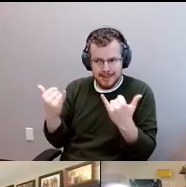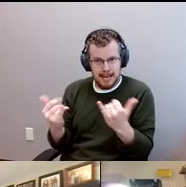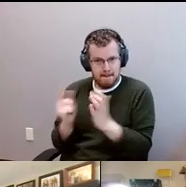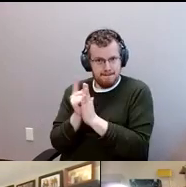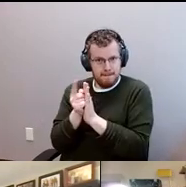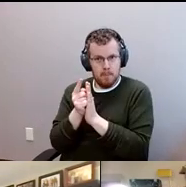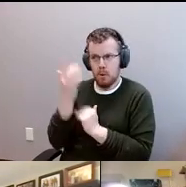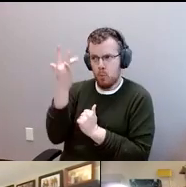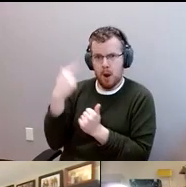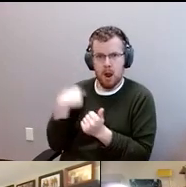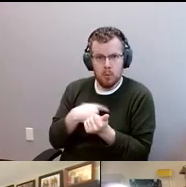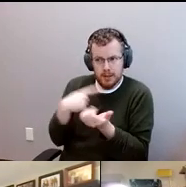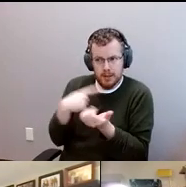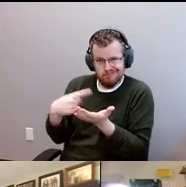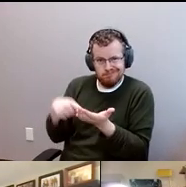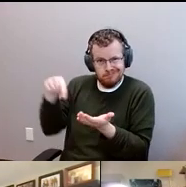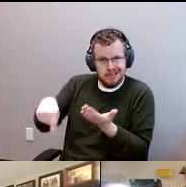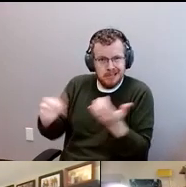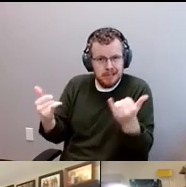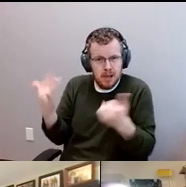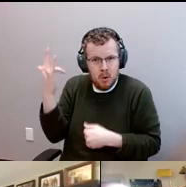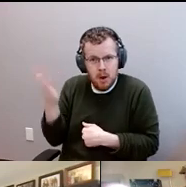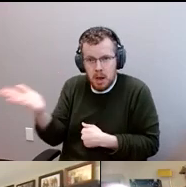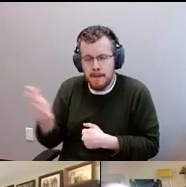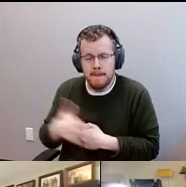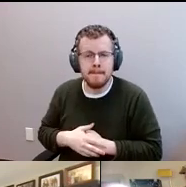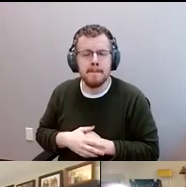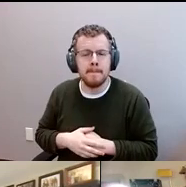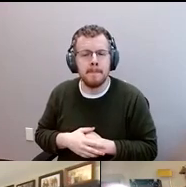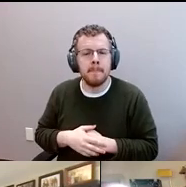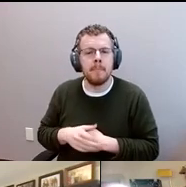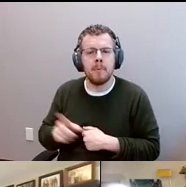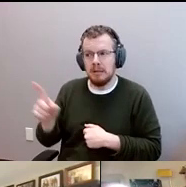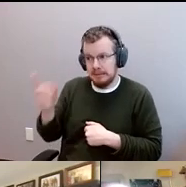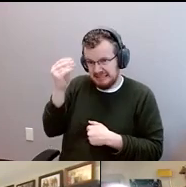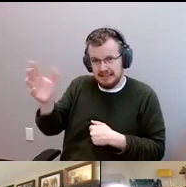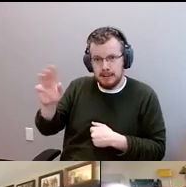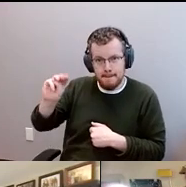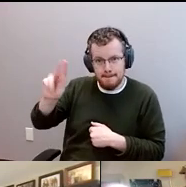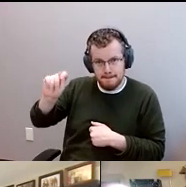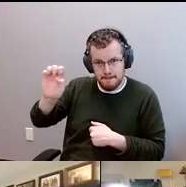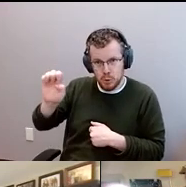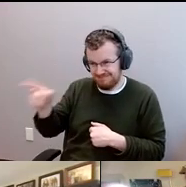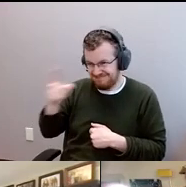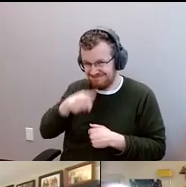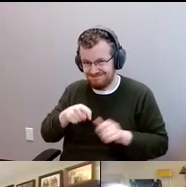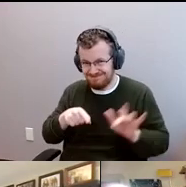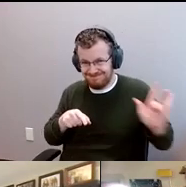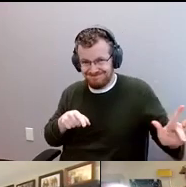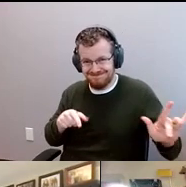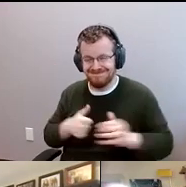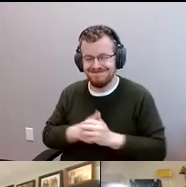having this conversation now? And you are on mute, so just a heads up.